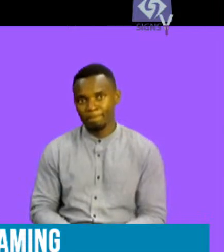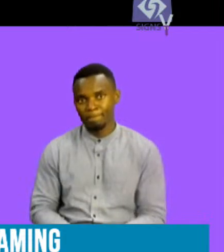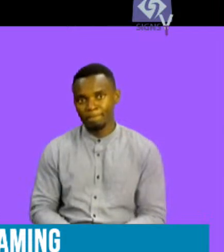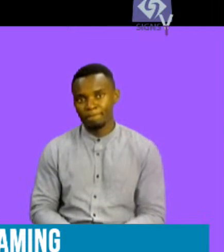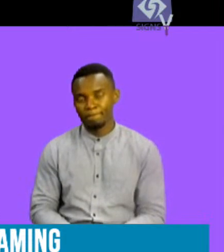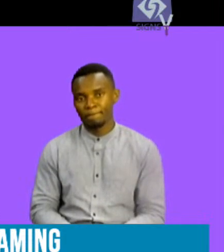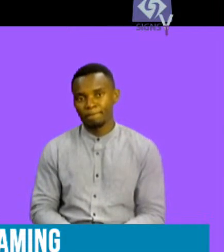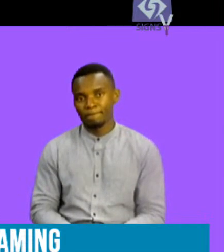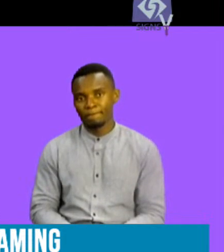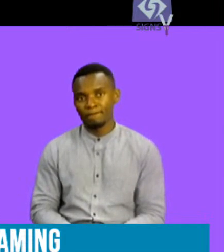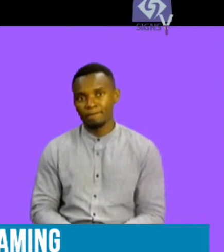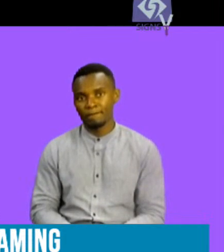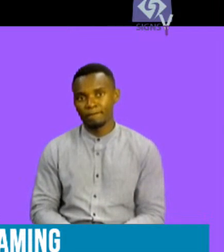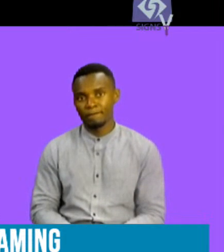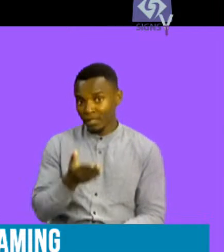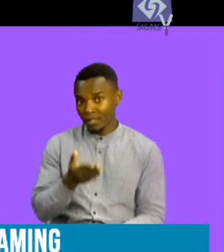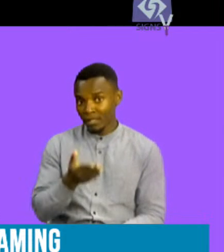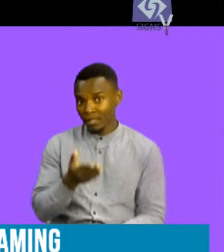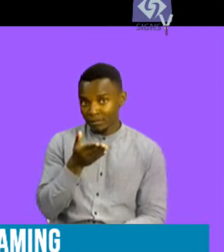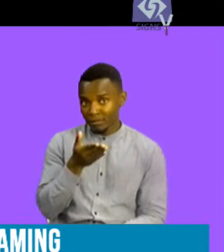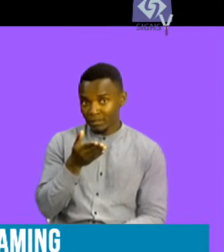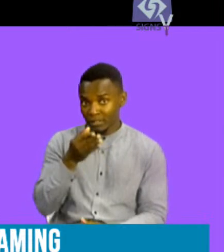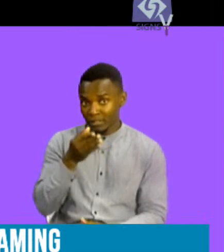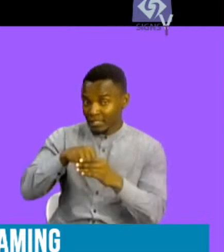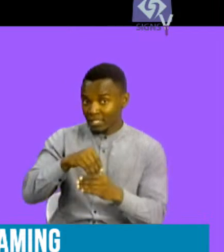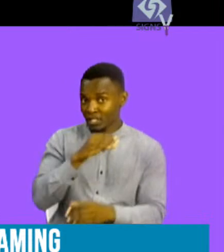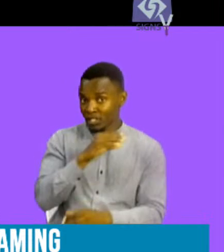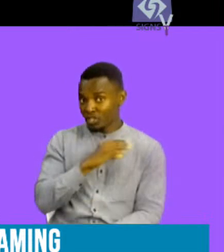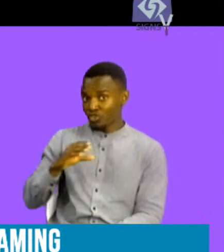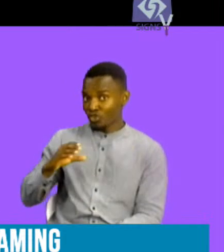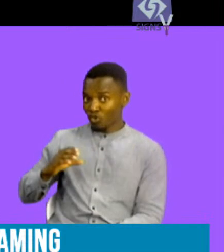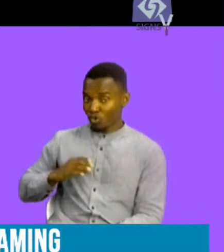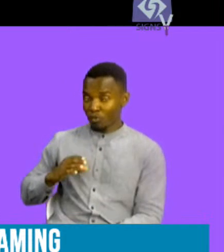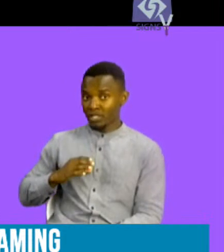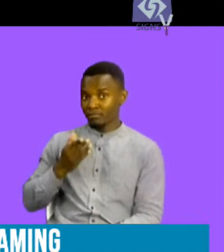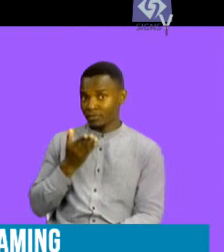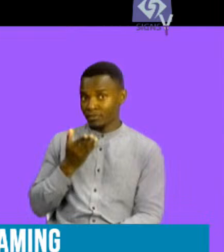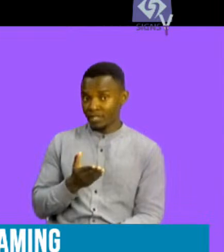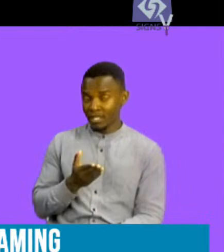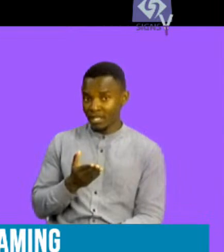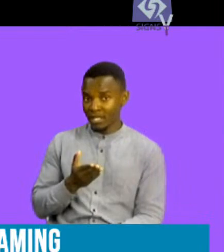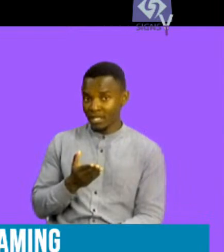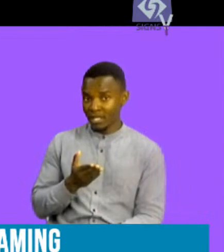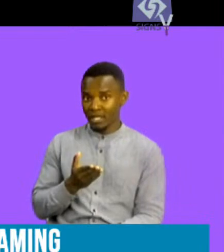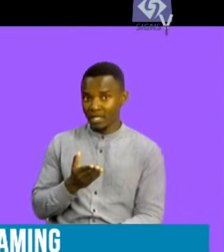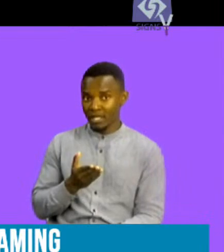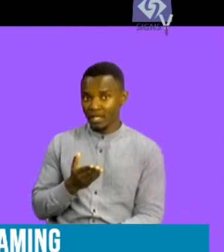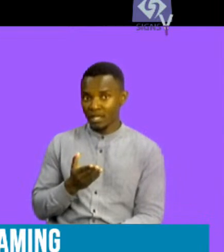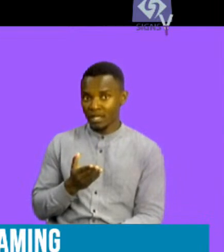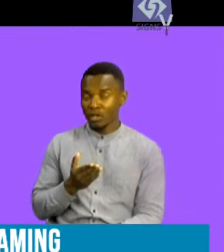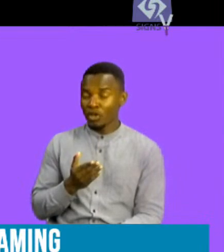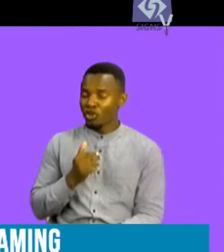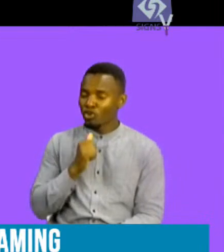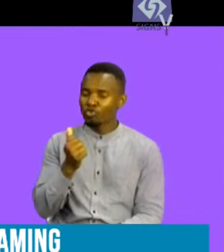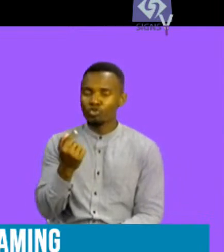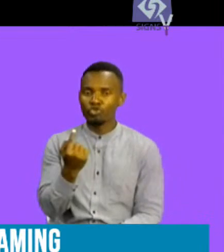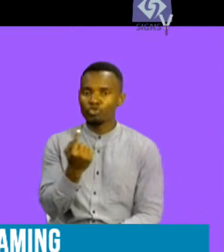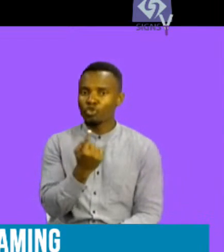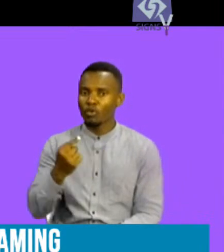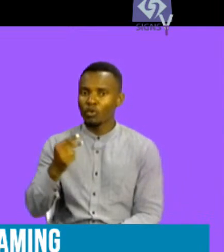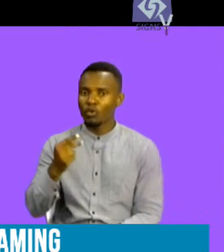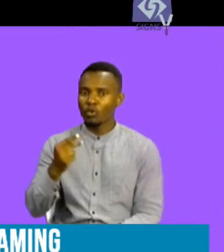is that within the committee or within that sector working group, we don't just have NGOs. We